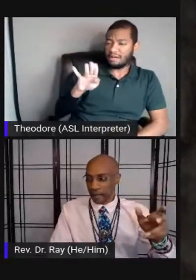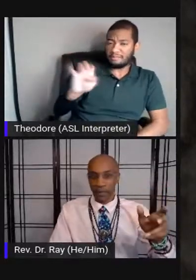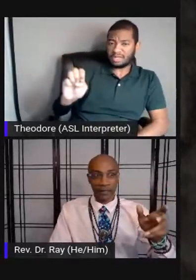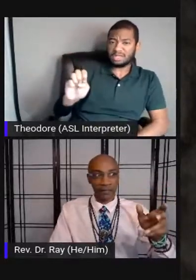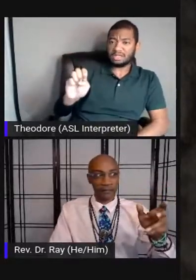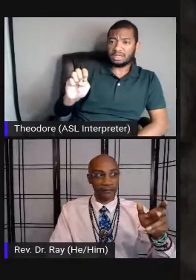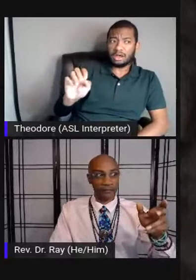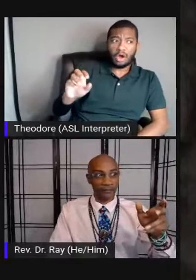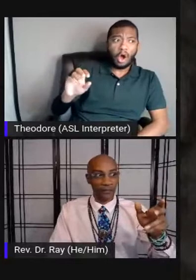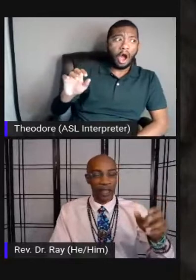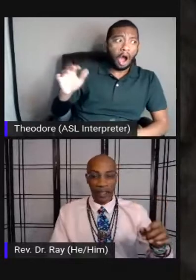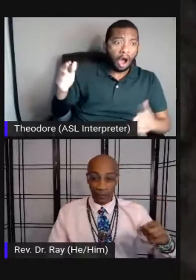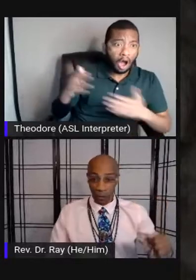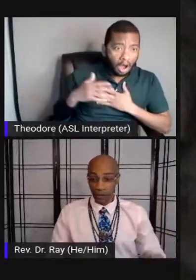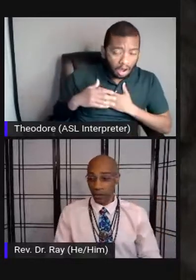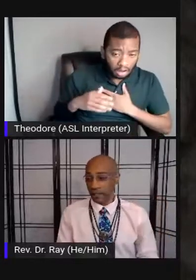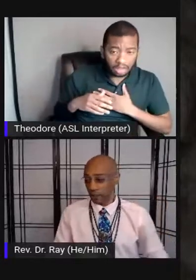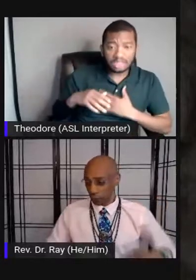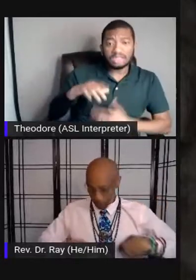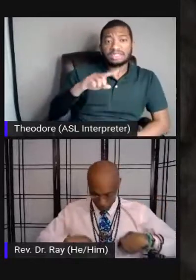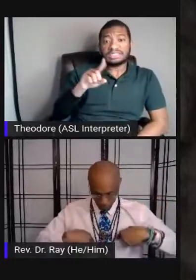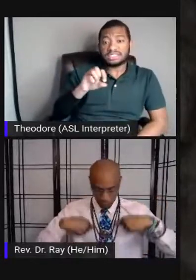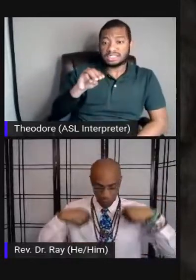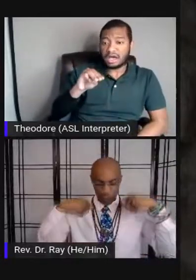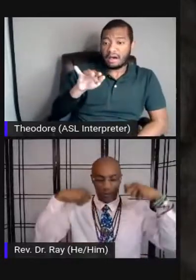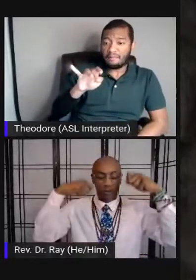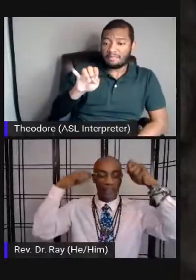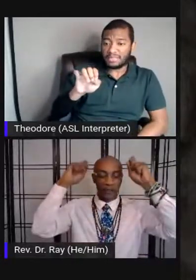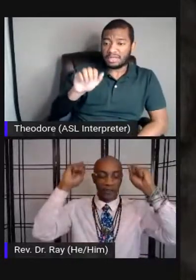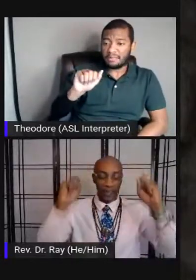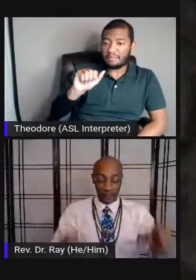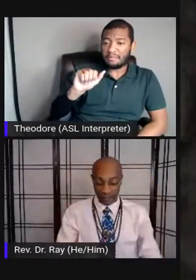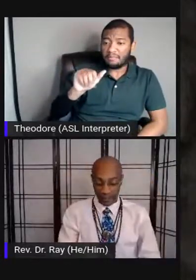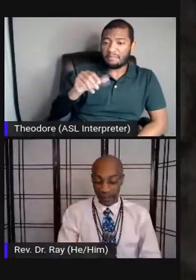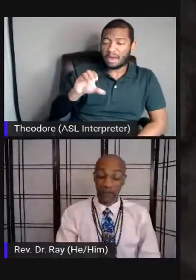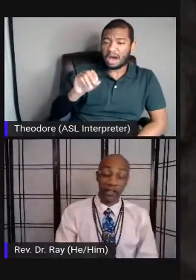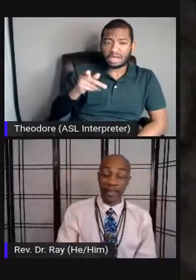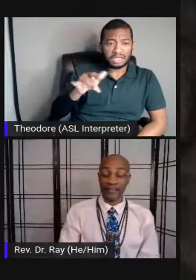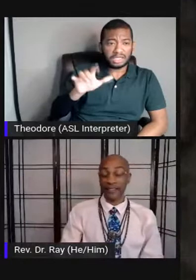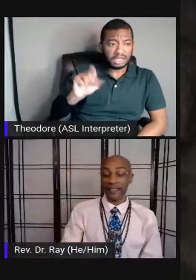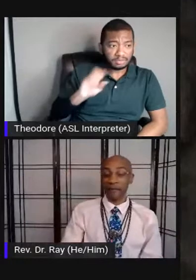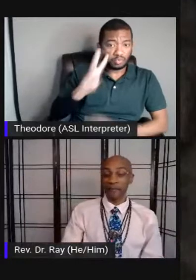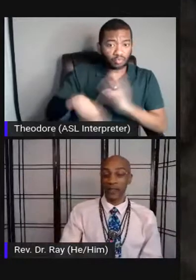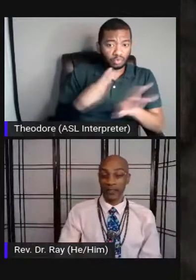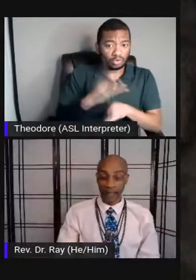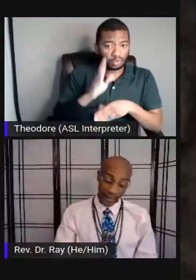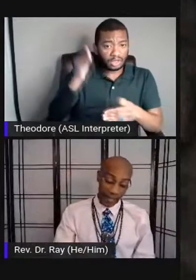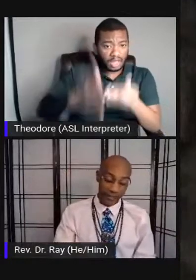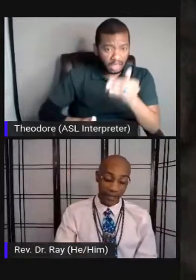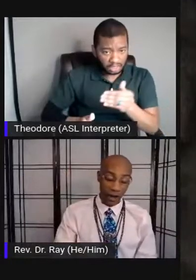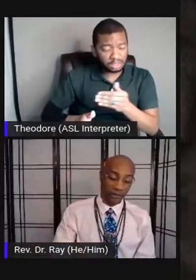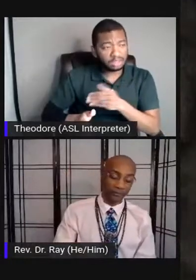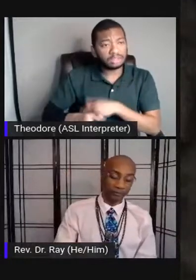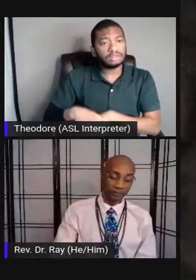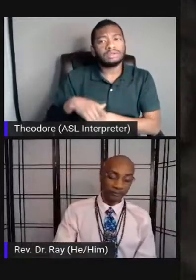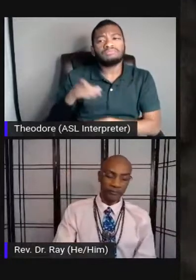the zombies. And so what does Tracy do? She pulls the blanket over her head, because if she can't see them, they can't see